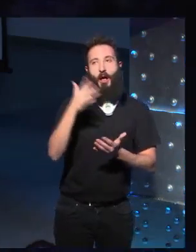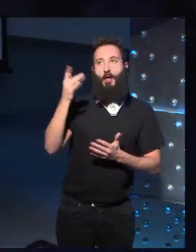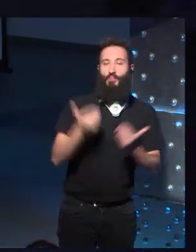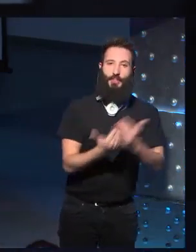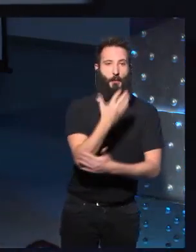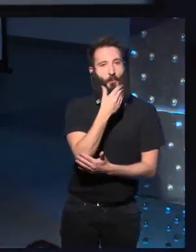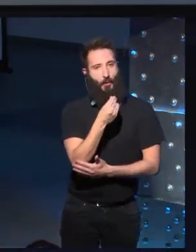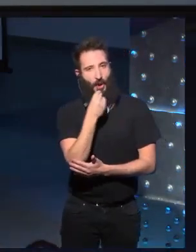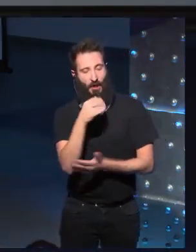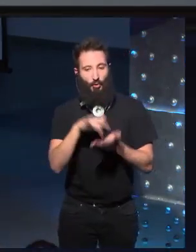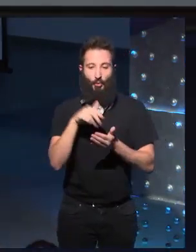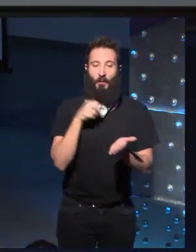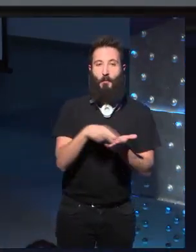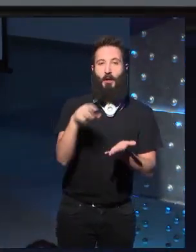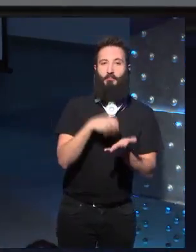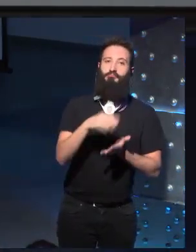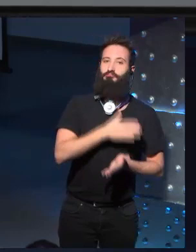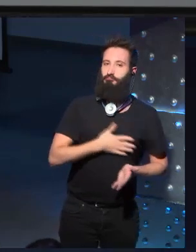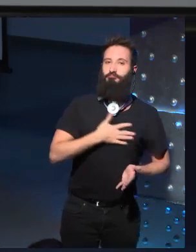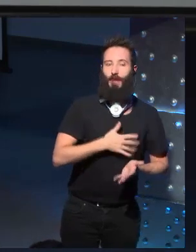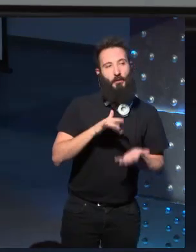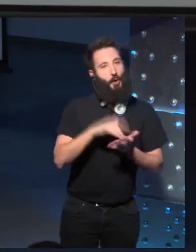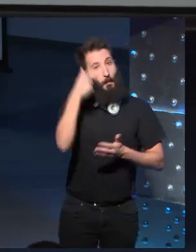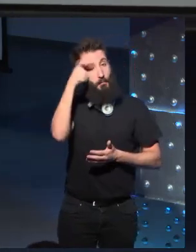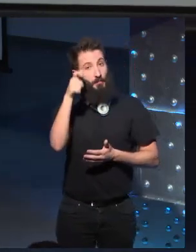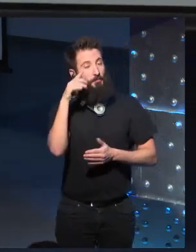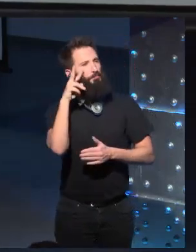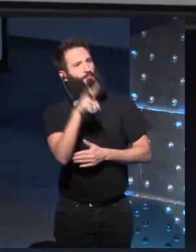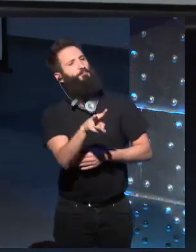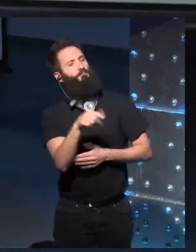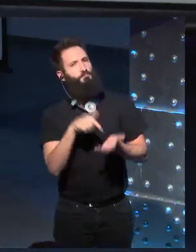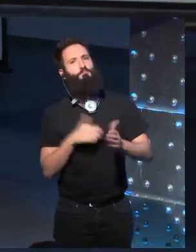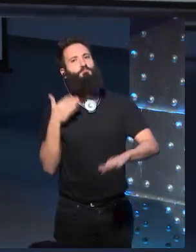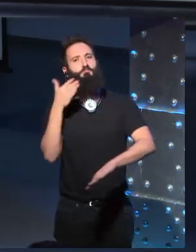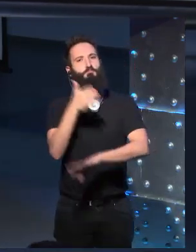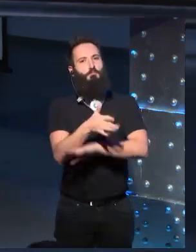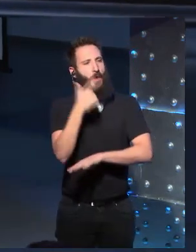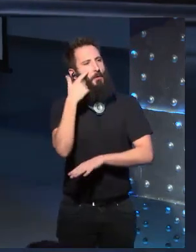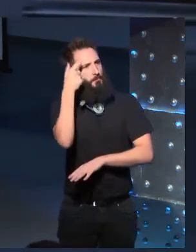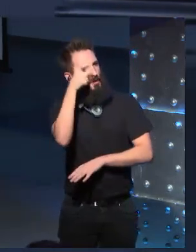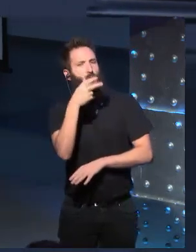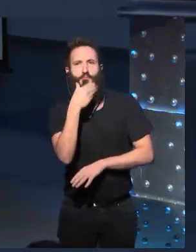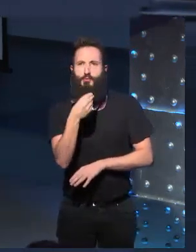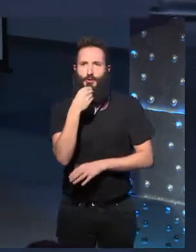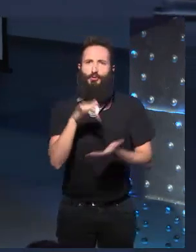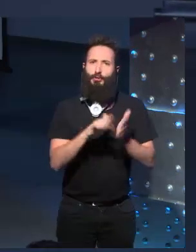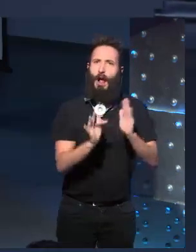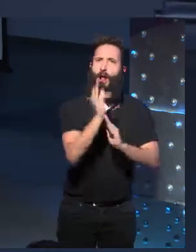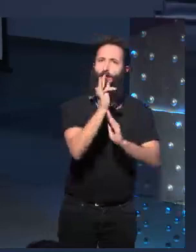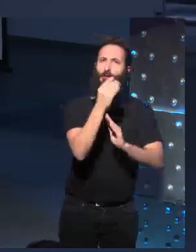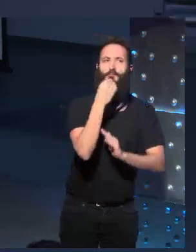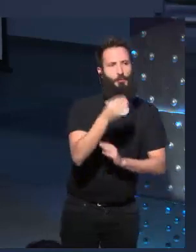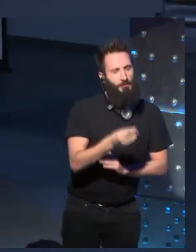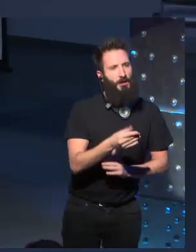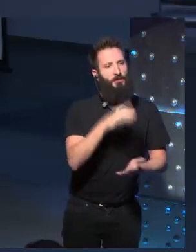it's fine. Then you see a village. You go into the village. Nice village. There's a church. Nice church. You go inside